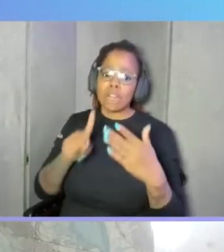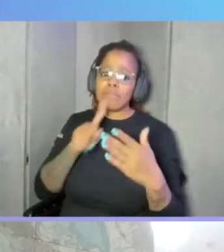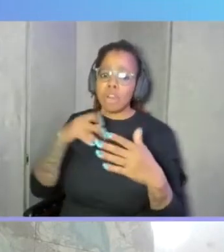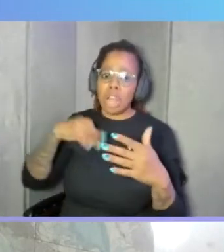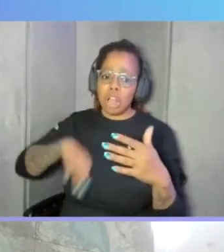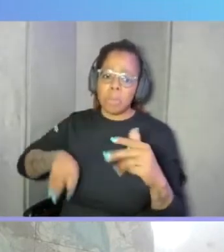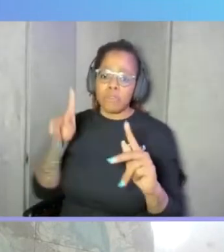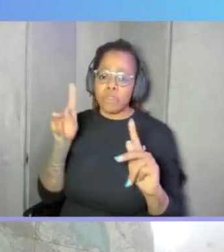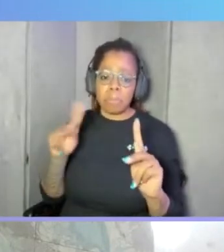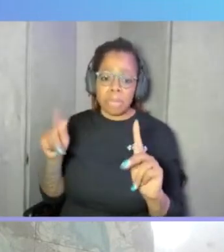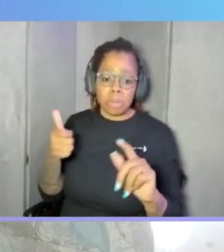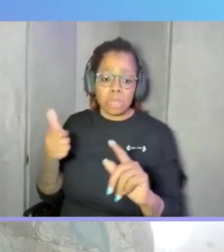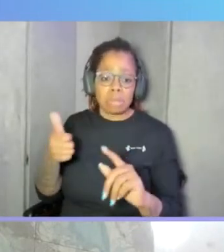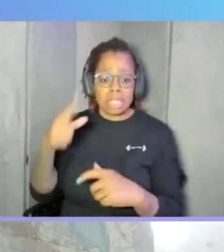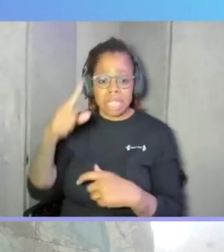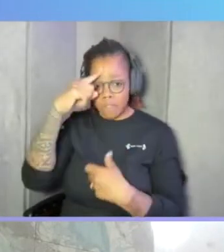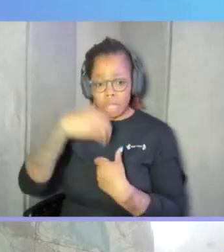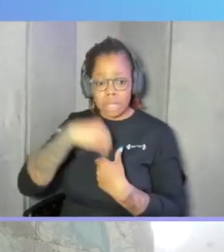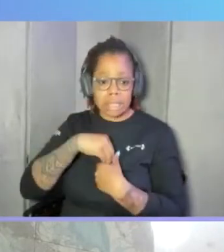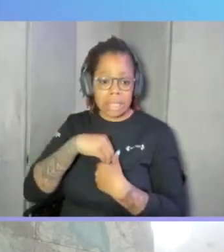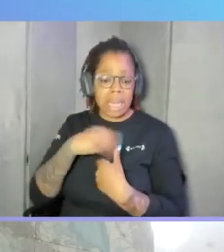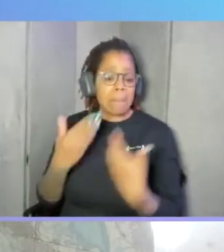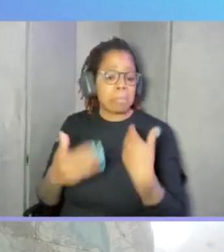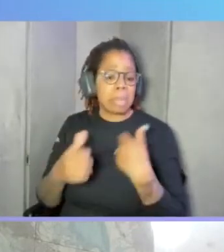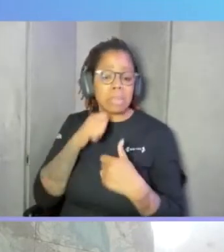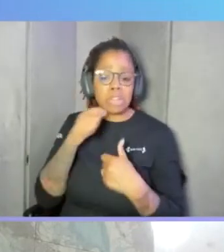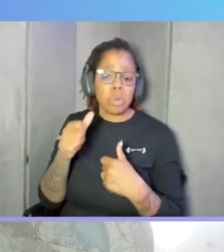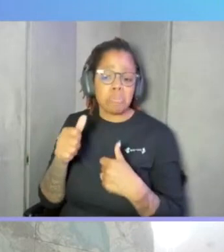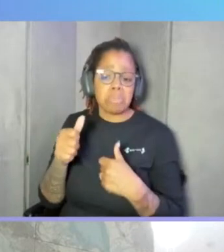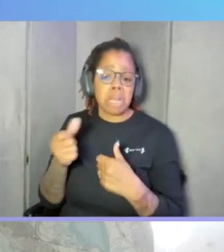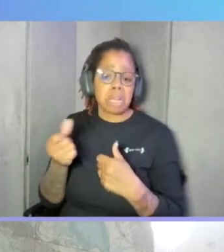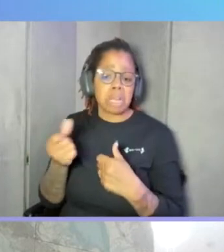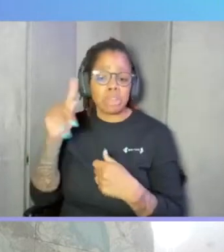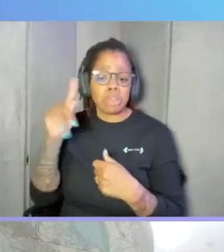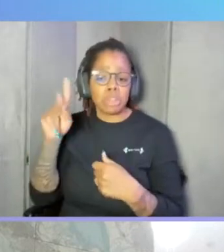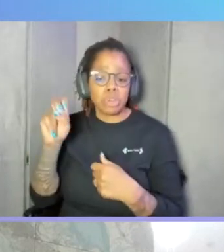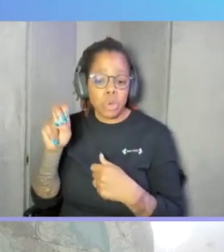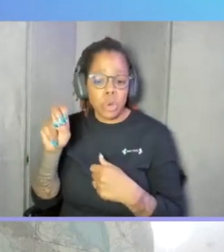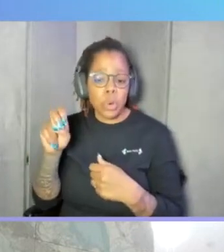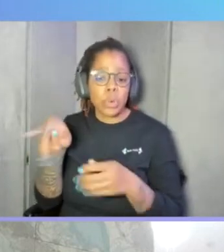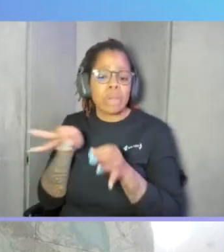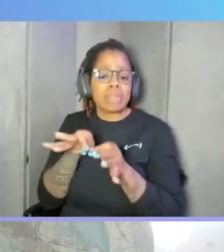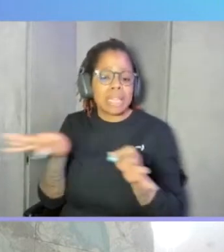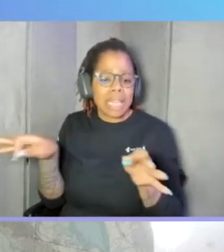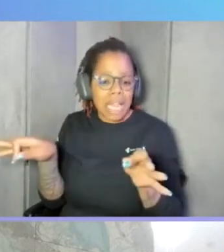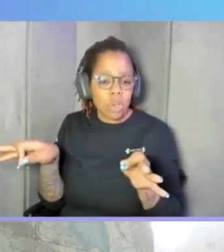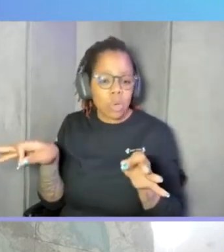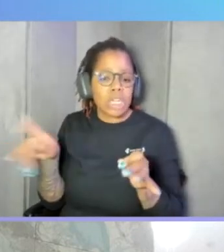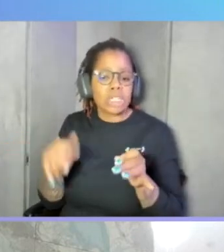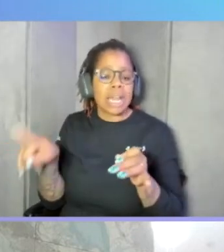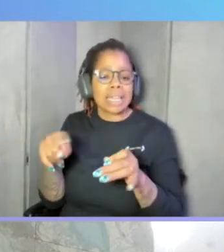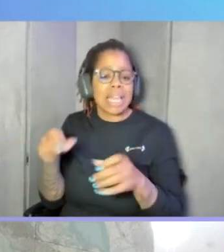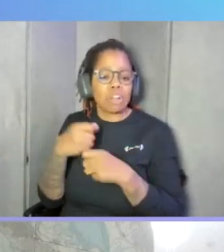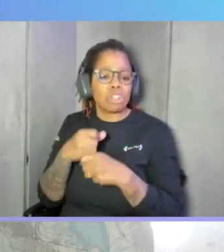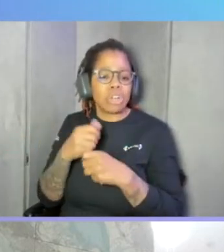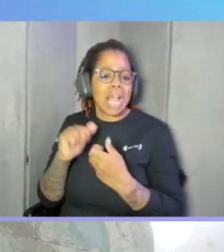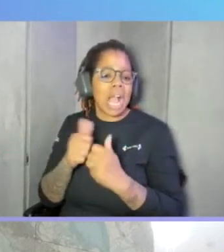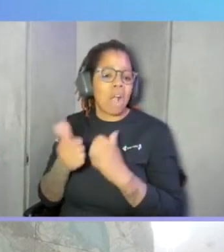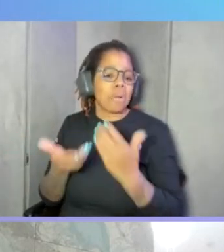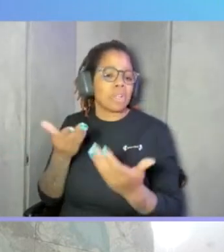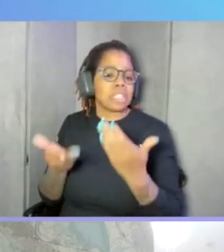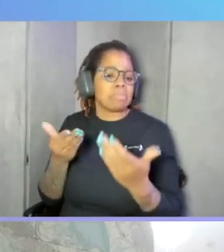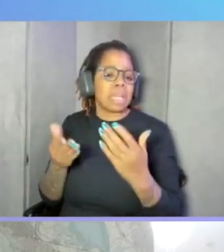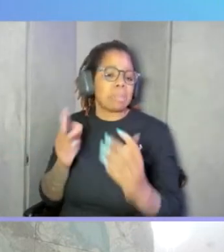are autistic, who might not understand the tone of the language that they're generating and how it might be